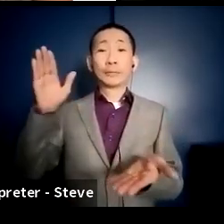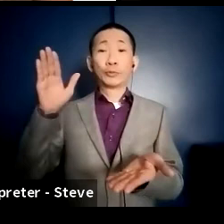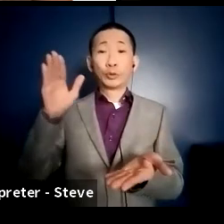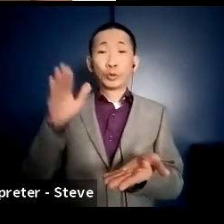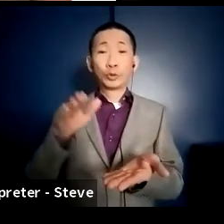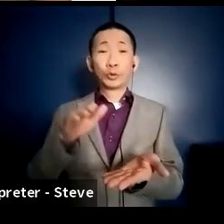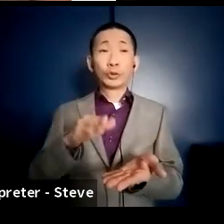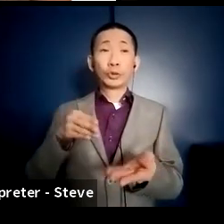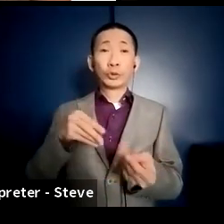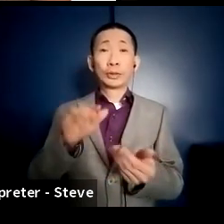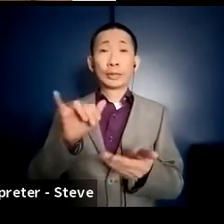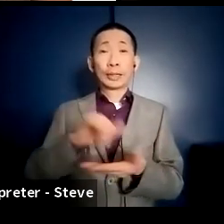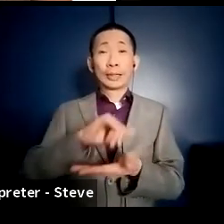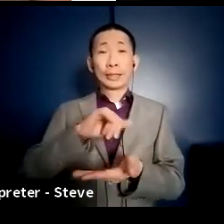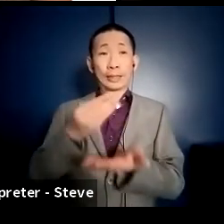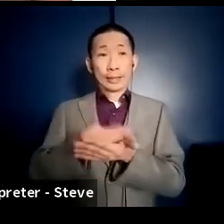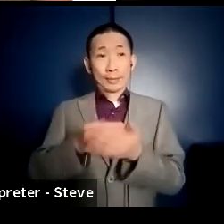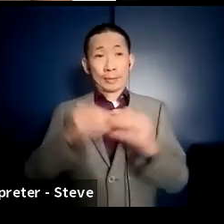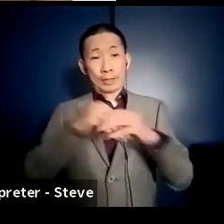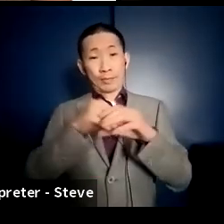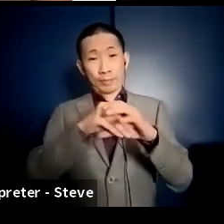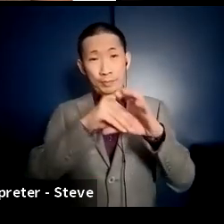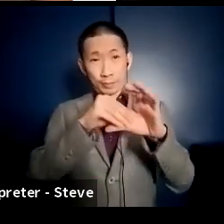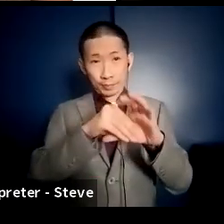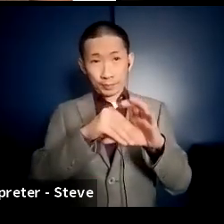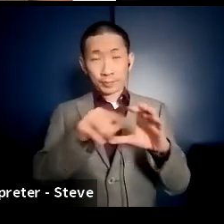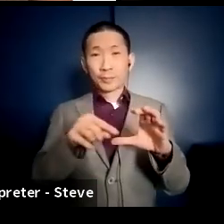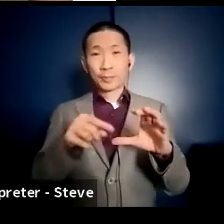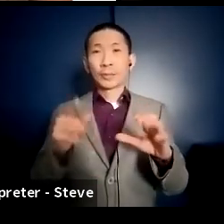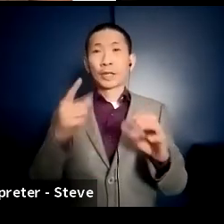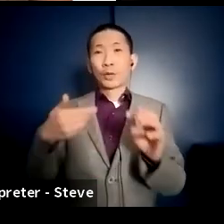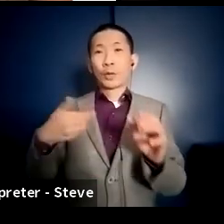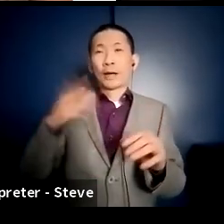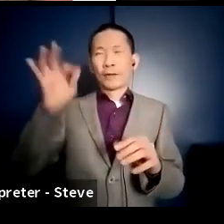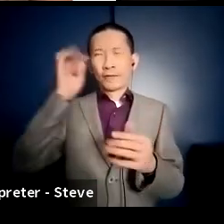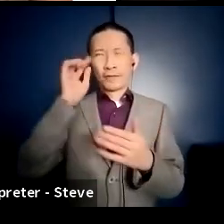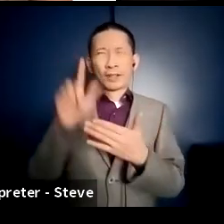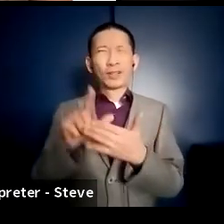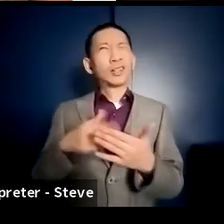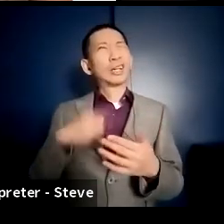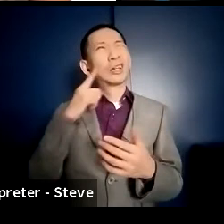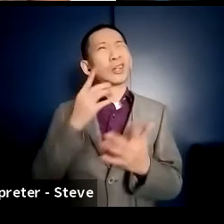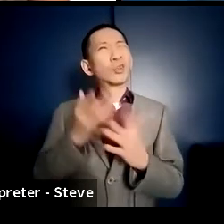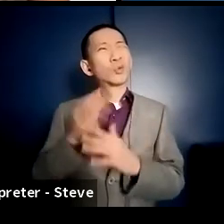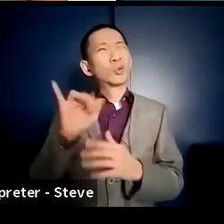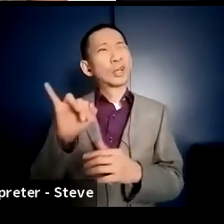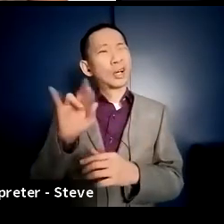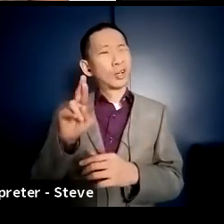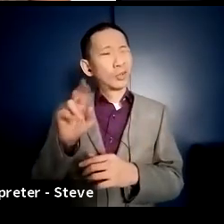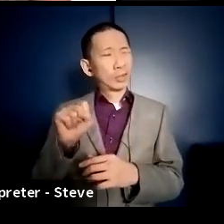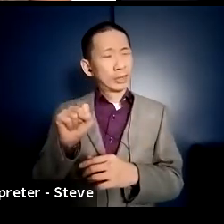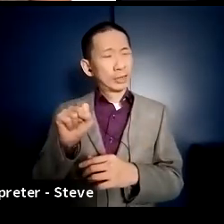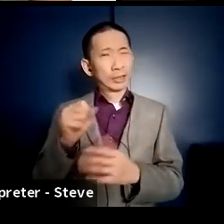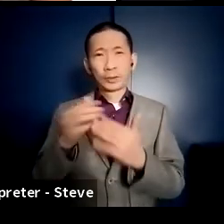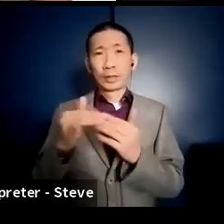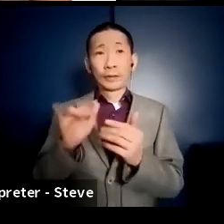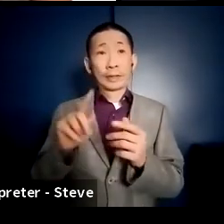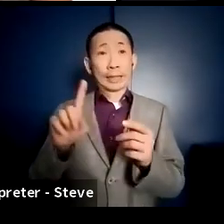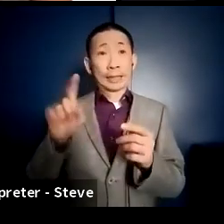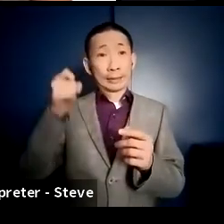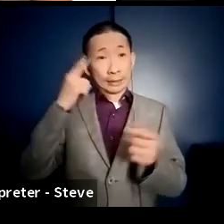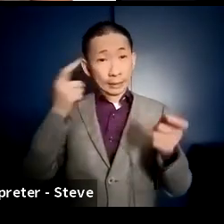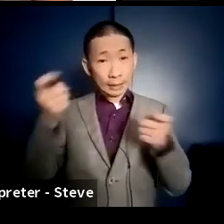their corpus. And so there's like a federal law, I think it's through the IRS or whatever it is that's governing funders,